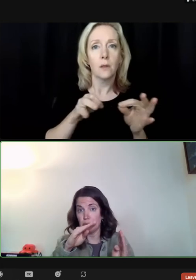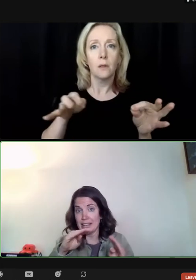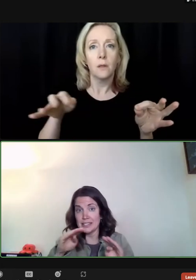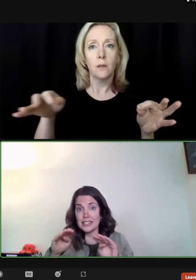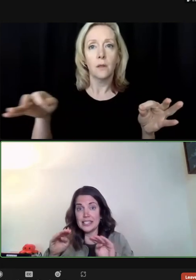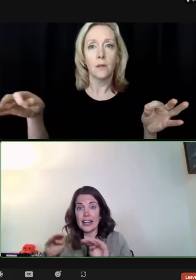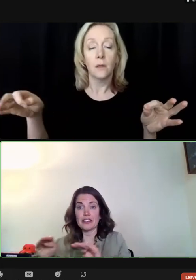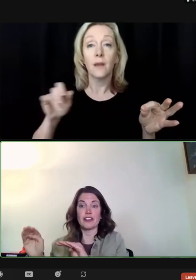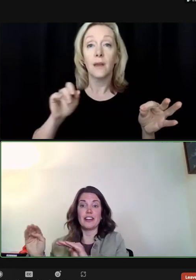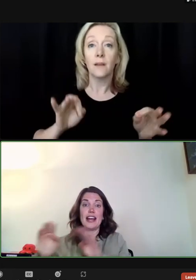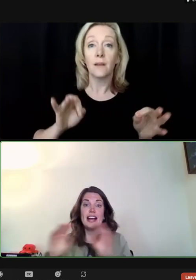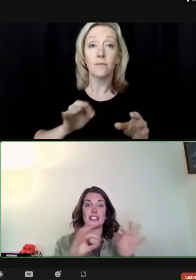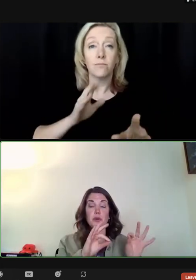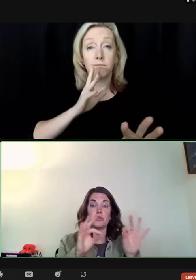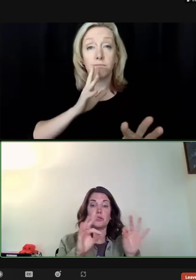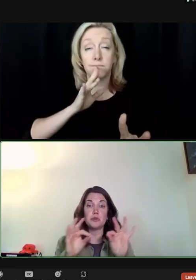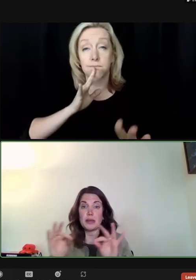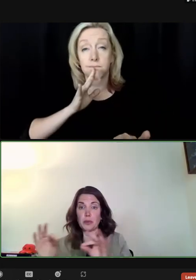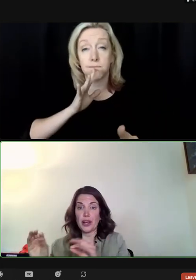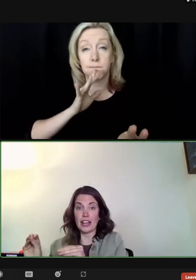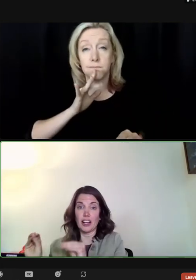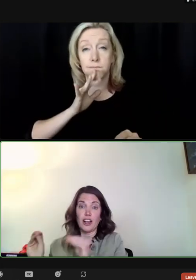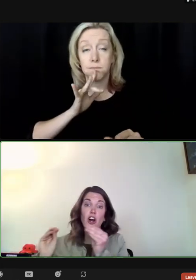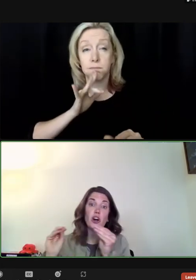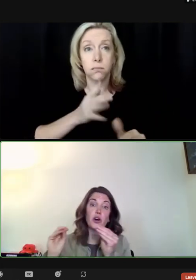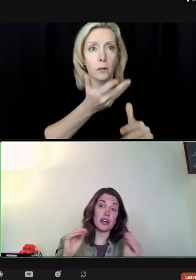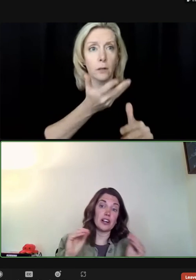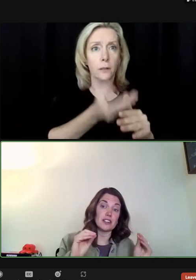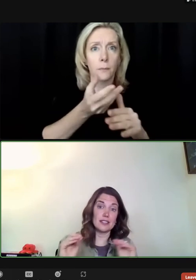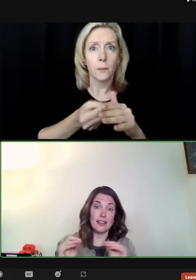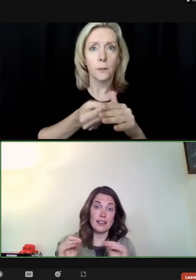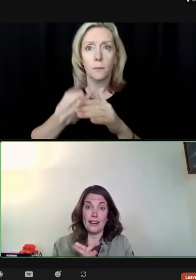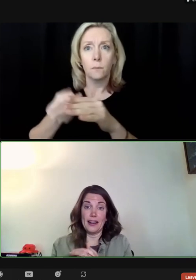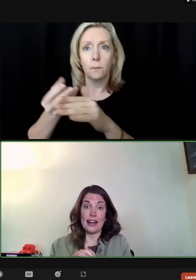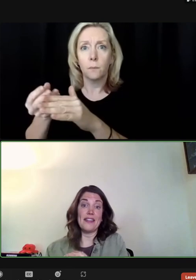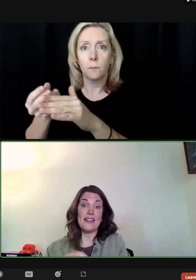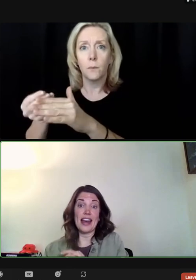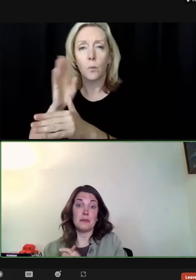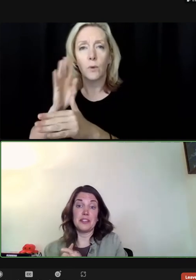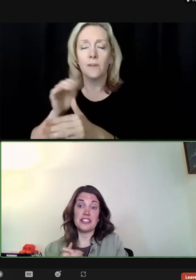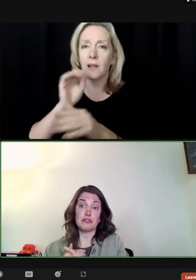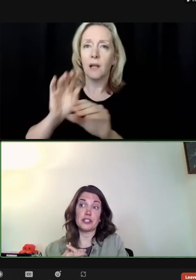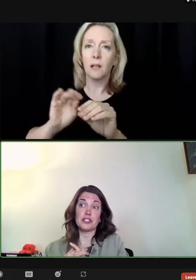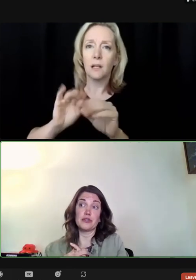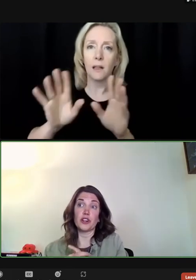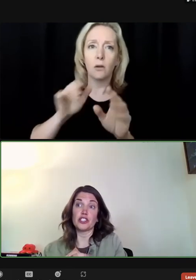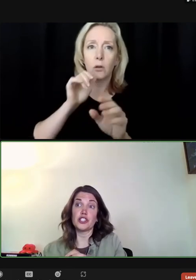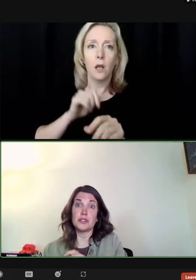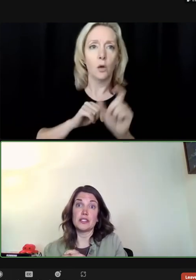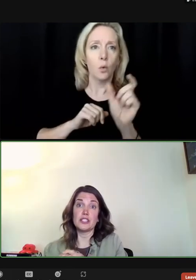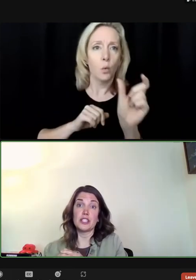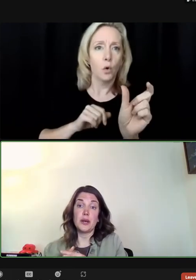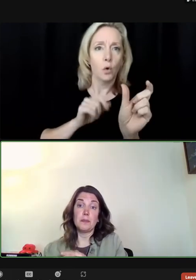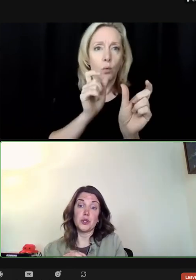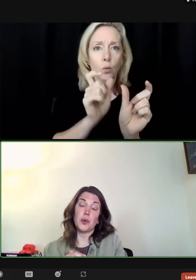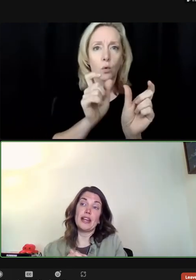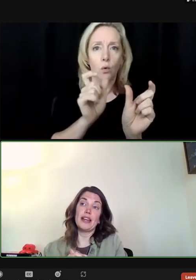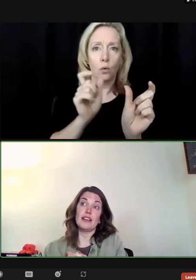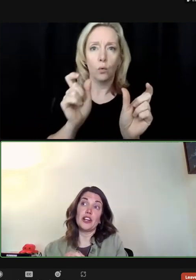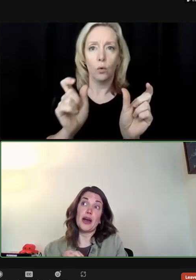starts to just blend together as opposed to separating our words. And that can mean the difference for our